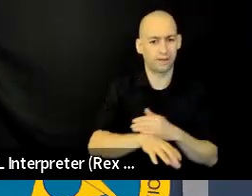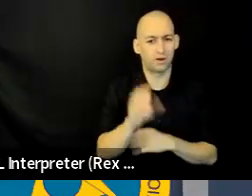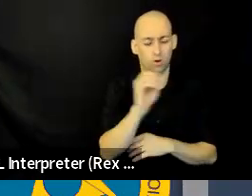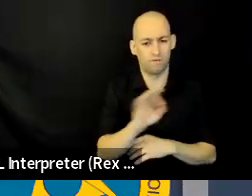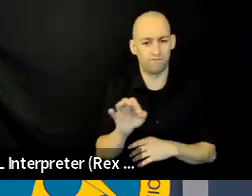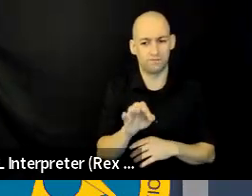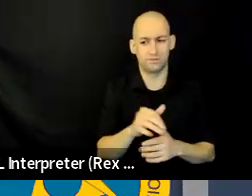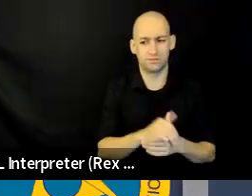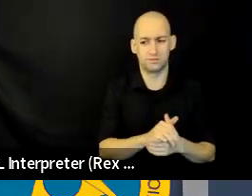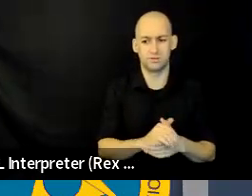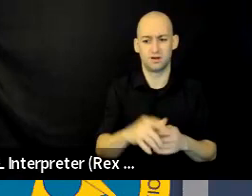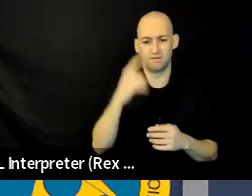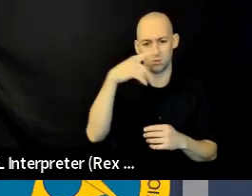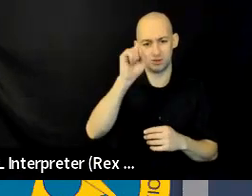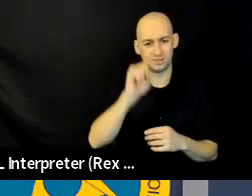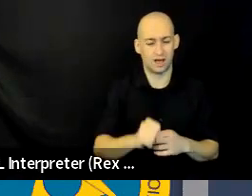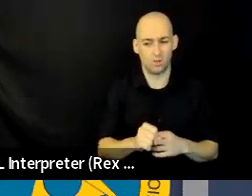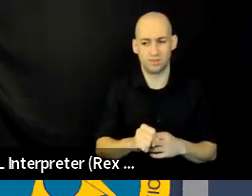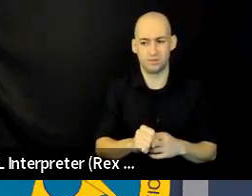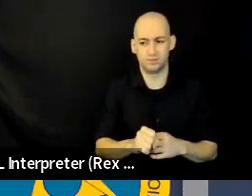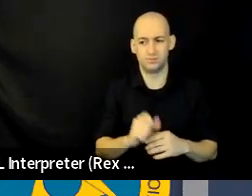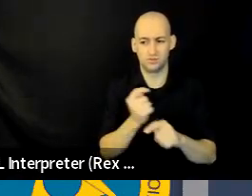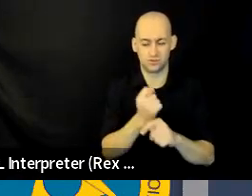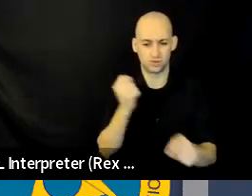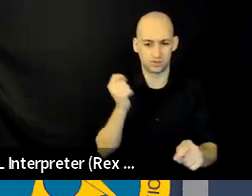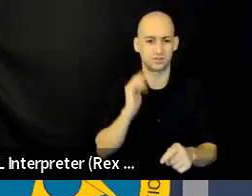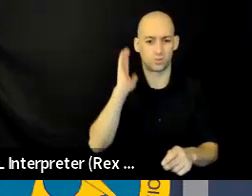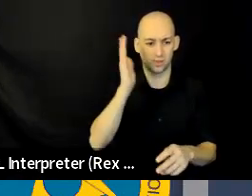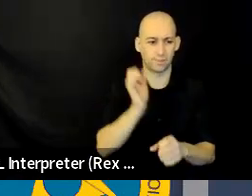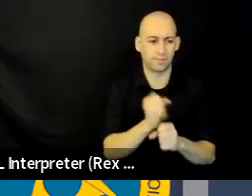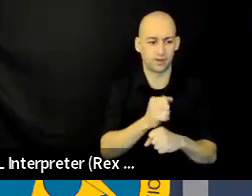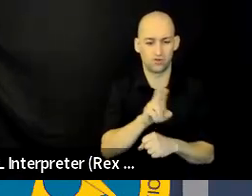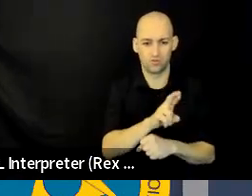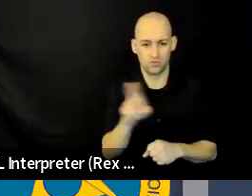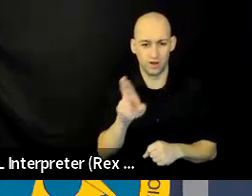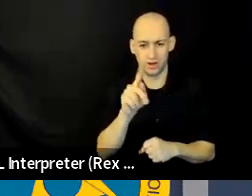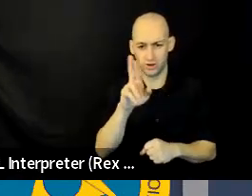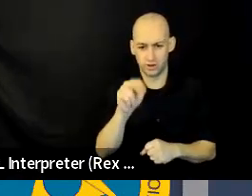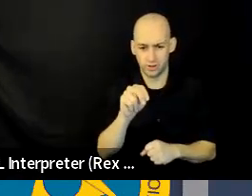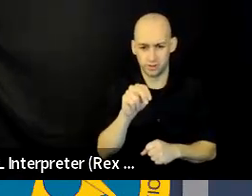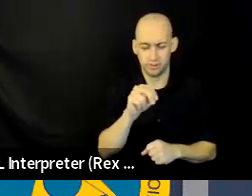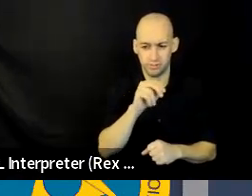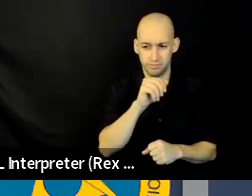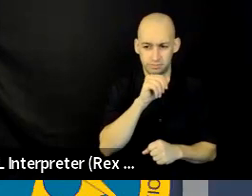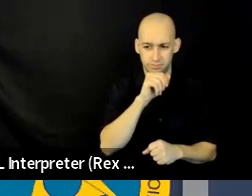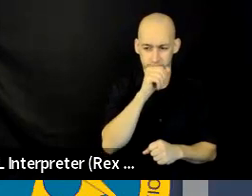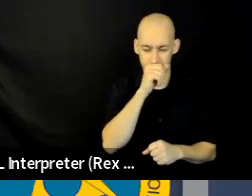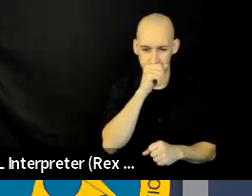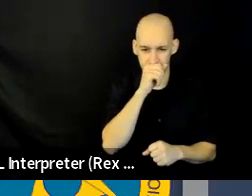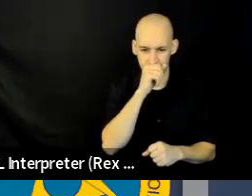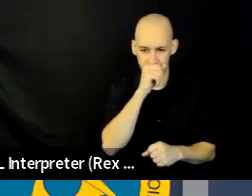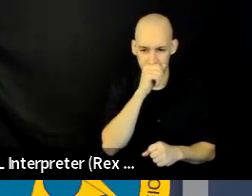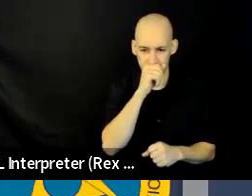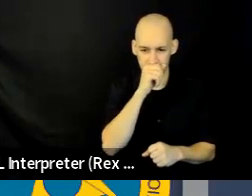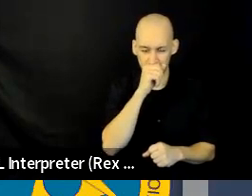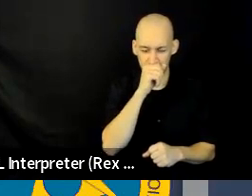101? So for southbound trucks, they will make right turn into onto